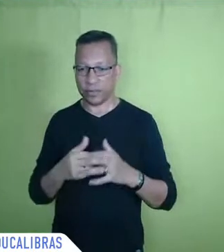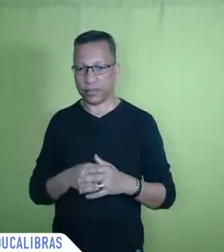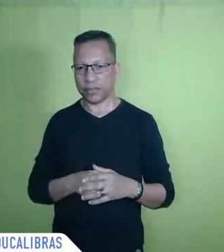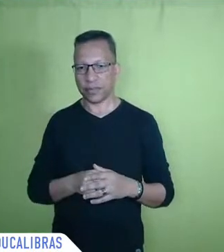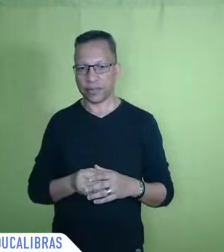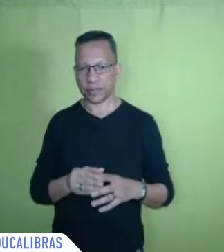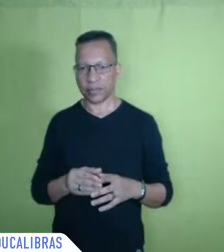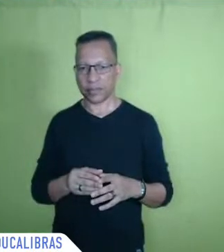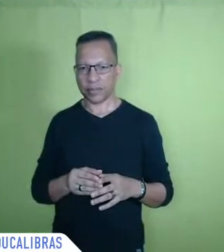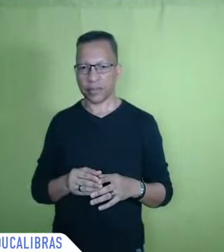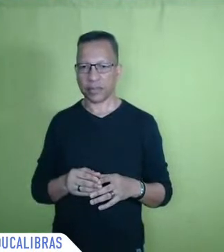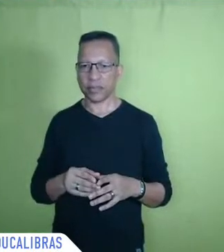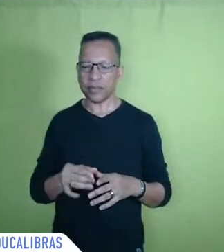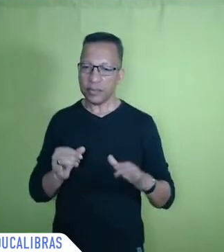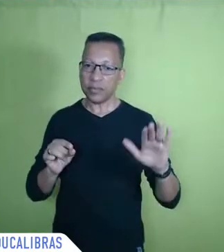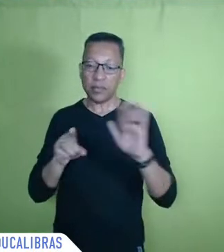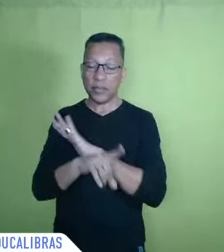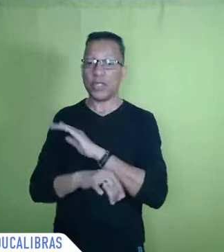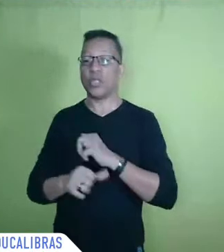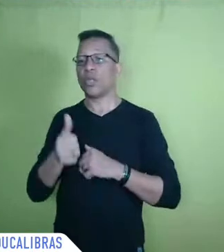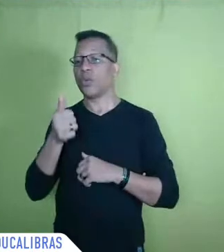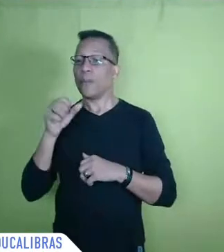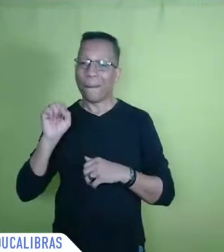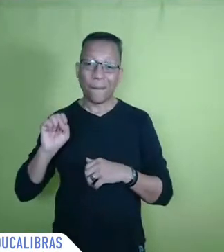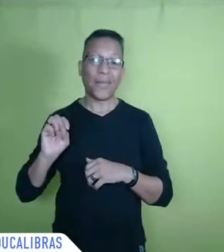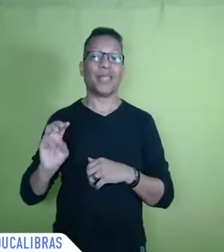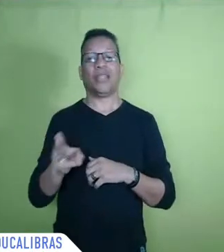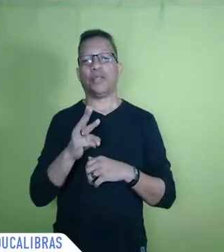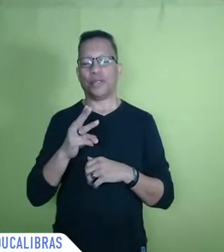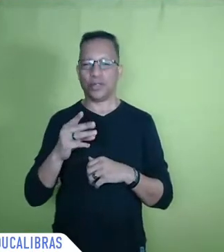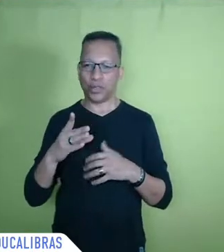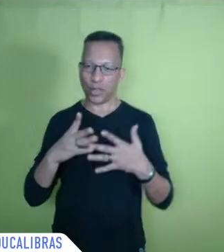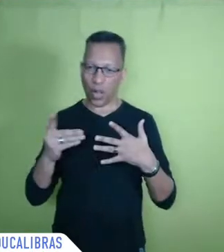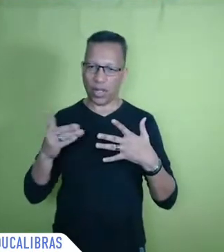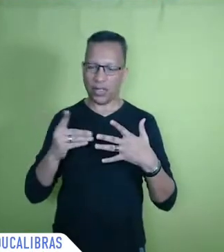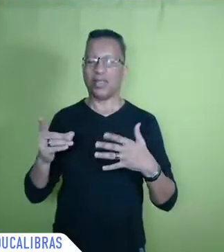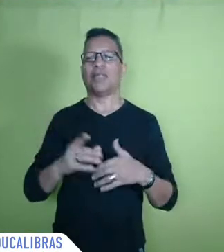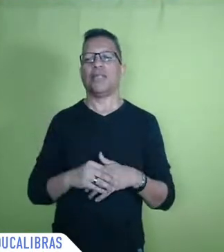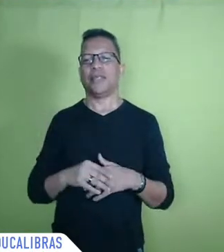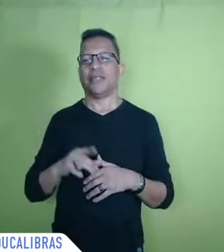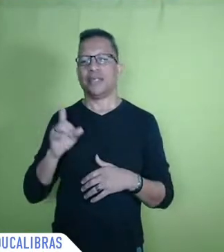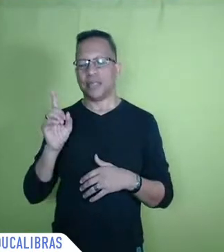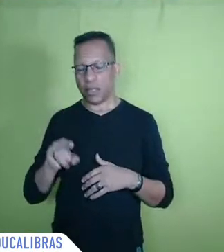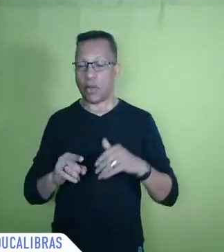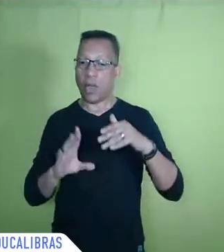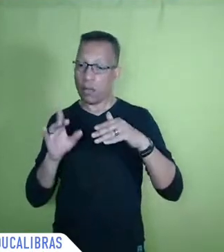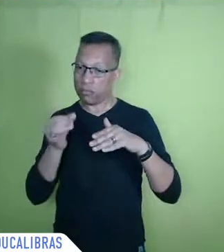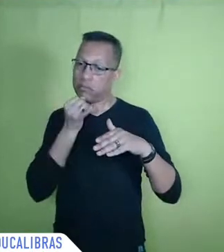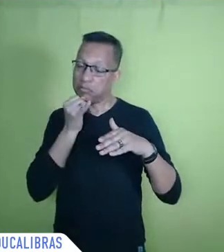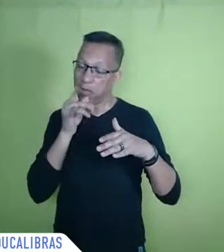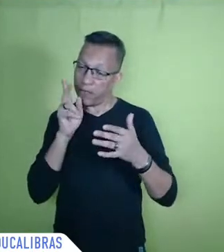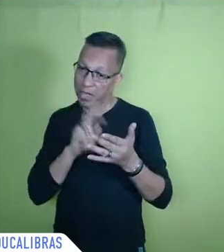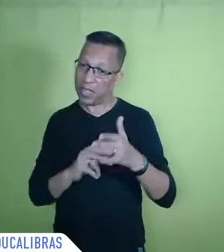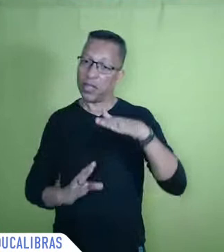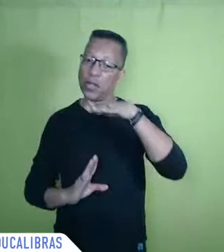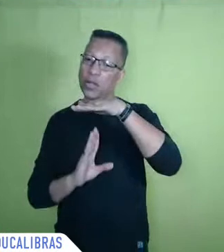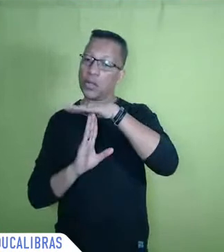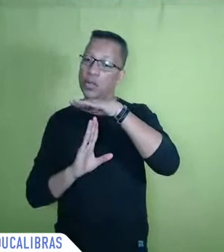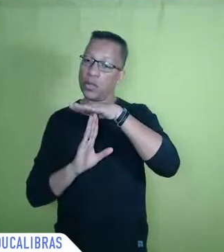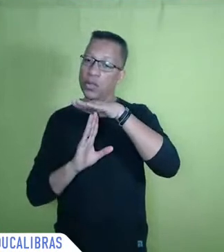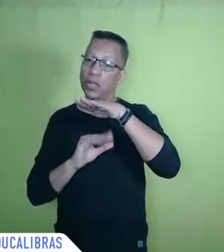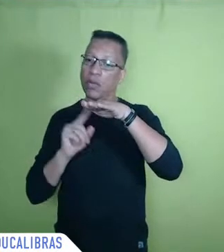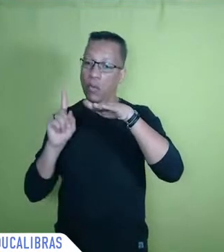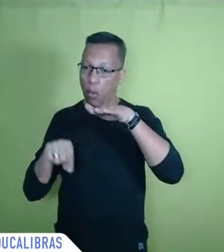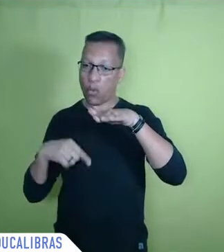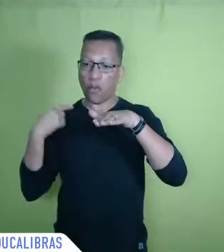your expenses? This is a $1 million question. That's what I was going to say. This